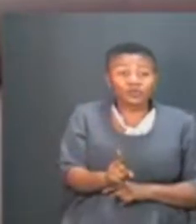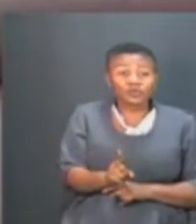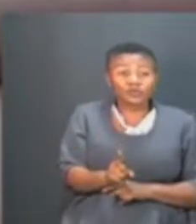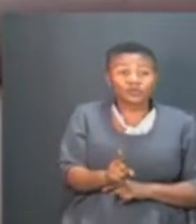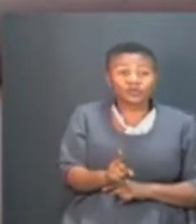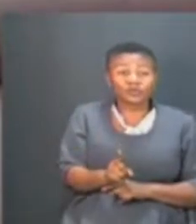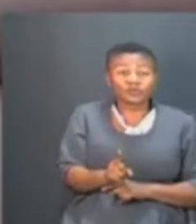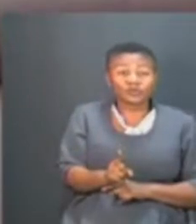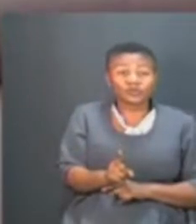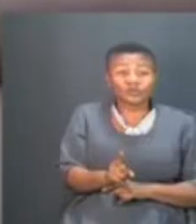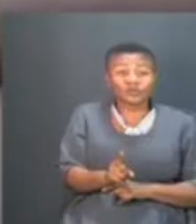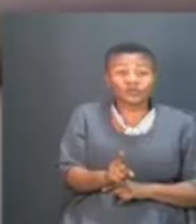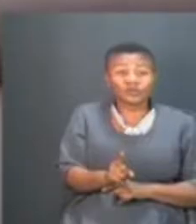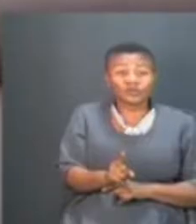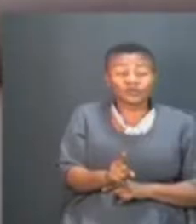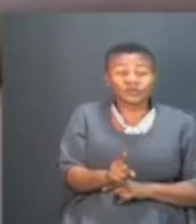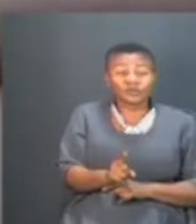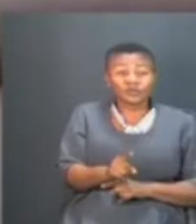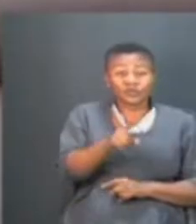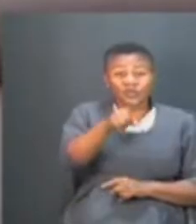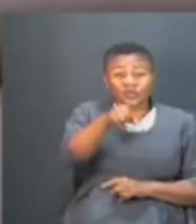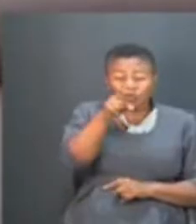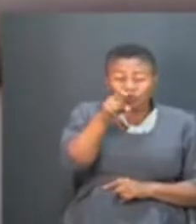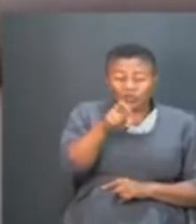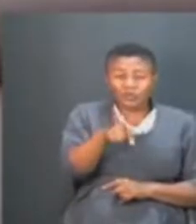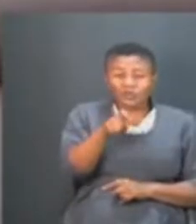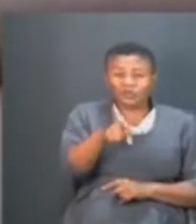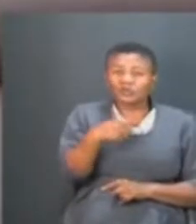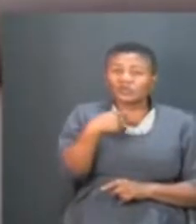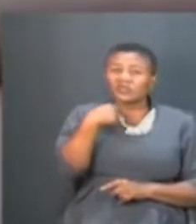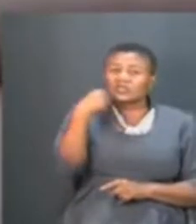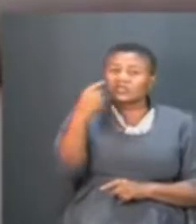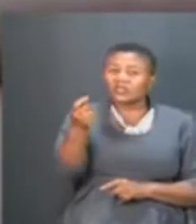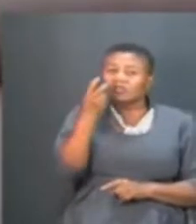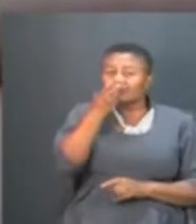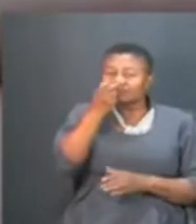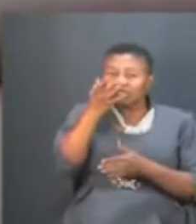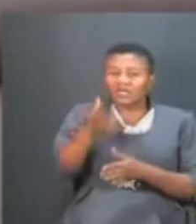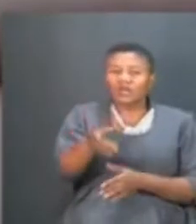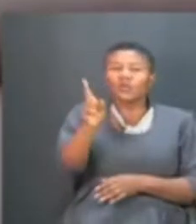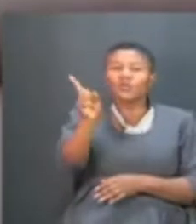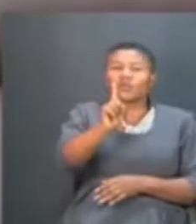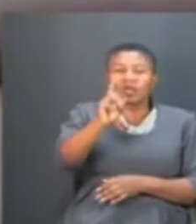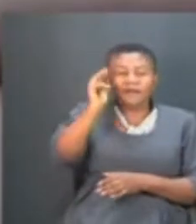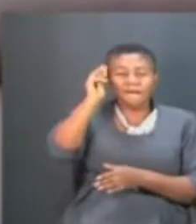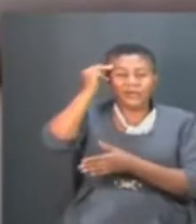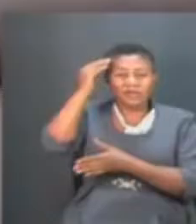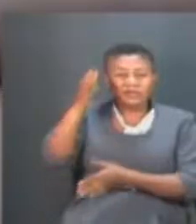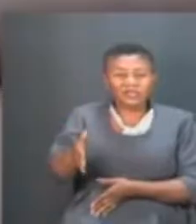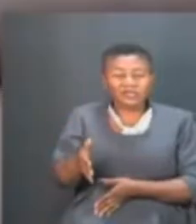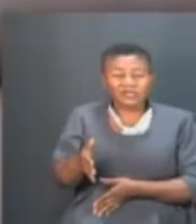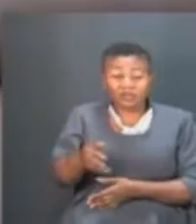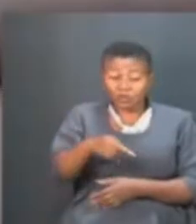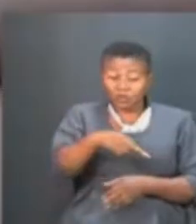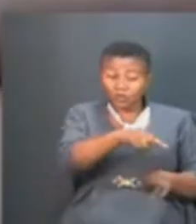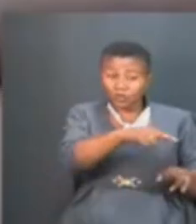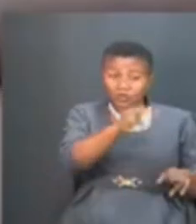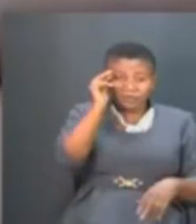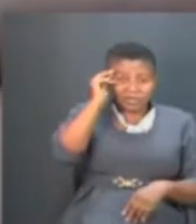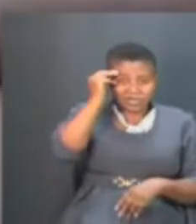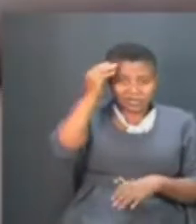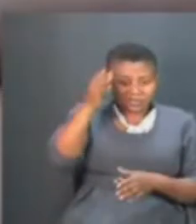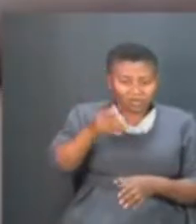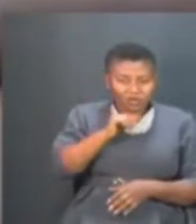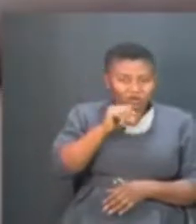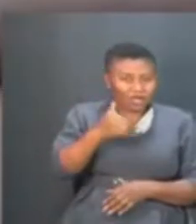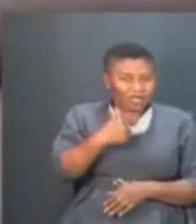mounting your application, you should be telling the Speaker where the minister is. The road minister, we don't have any problem with him. Don't